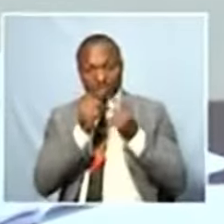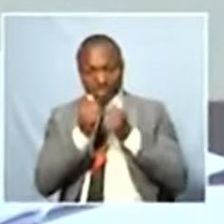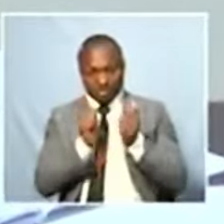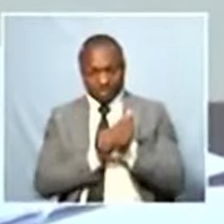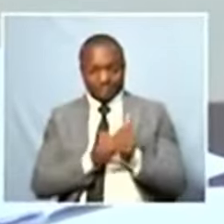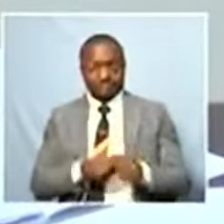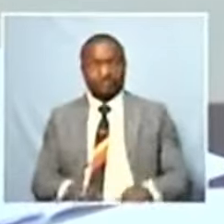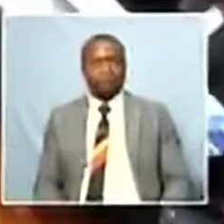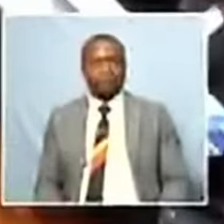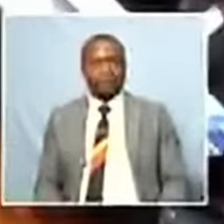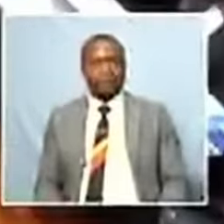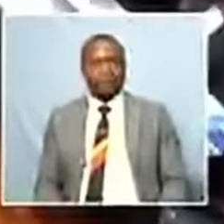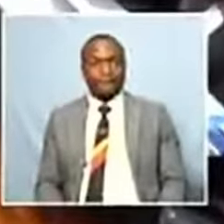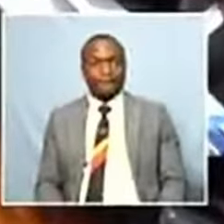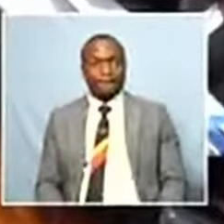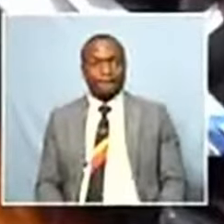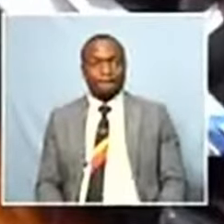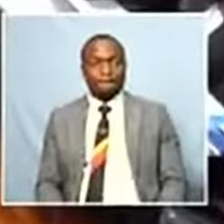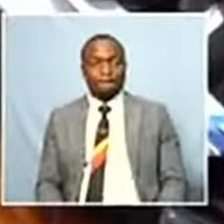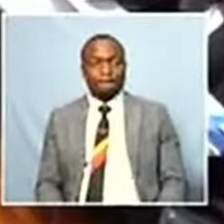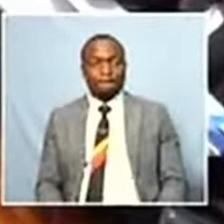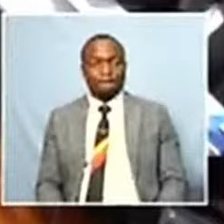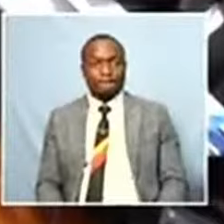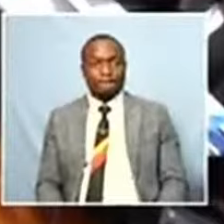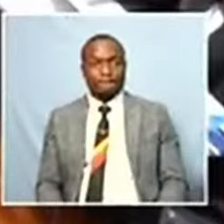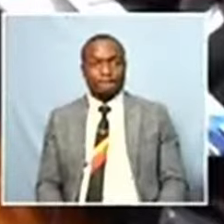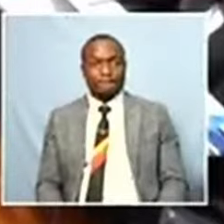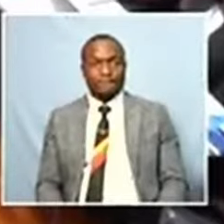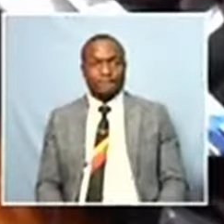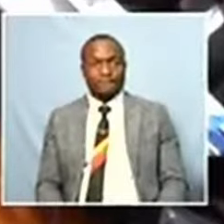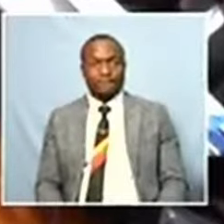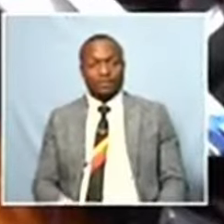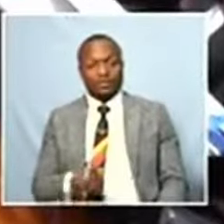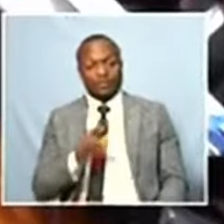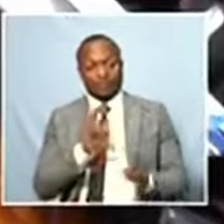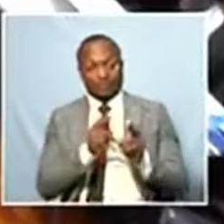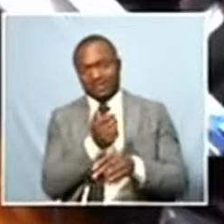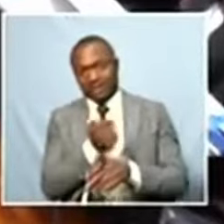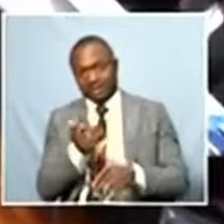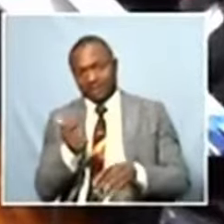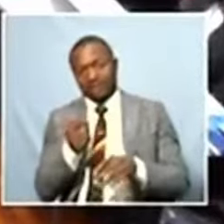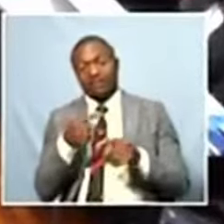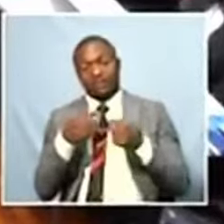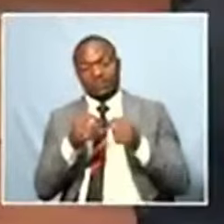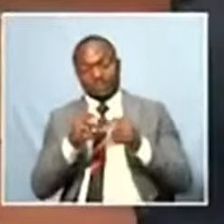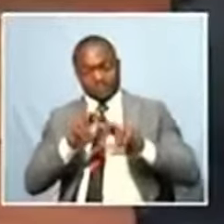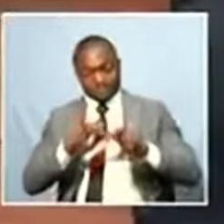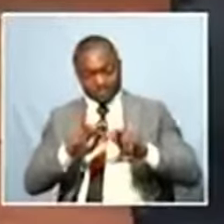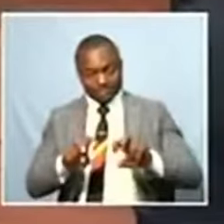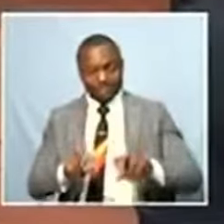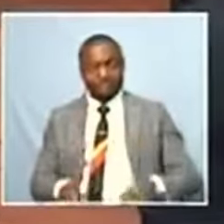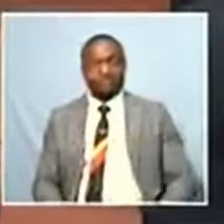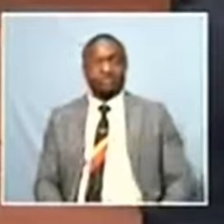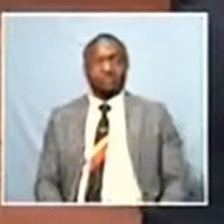electricity. I need to check on that one. Where is that? Okay, well, as you respond to the others, maybe let's try to check. Thank you. So, Chair,